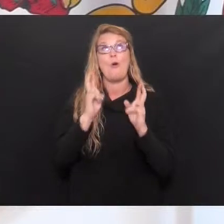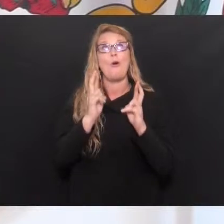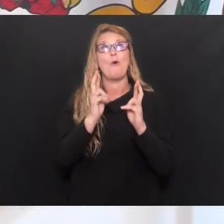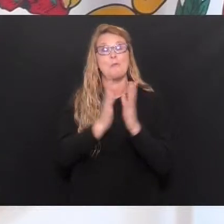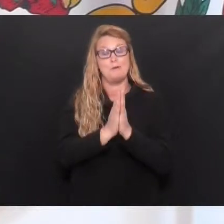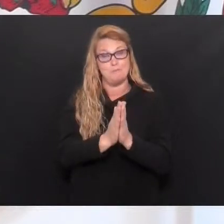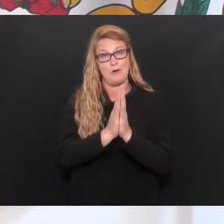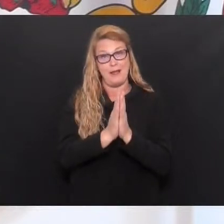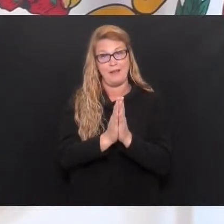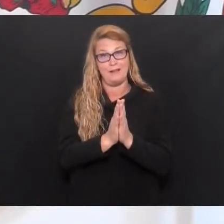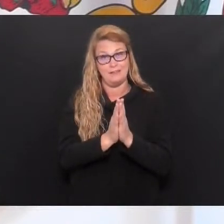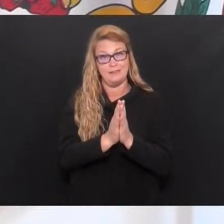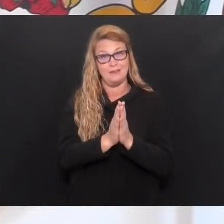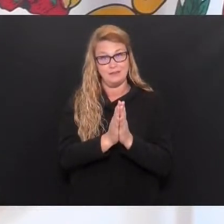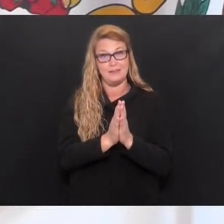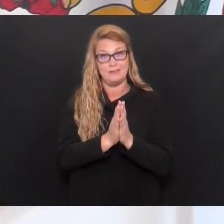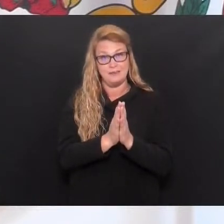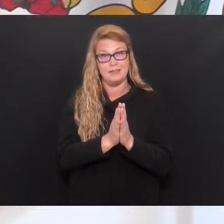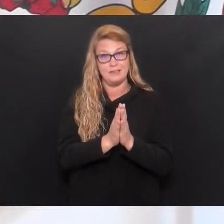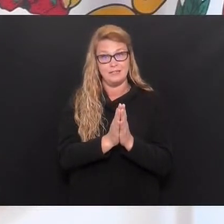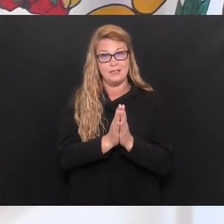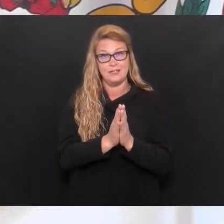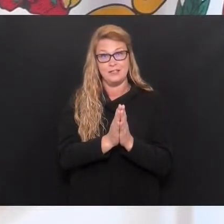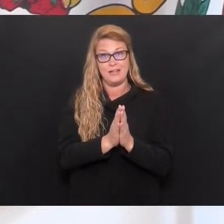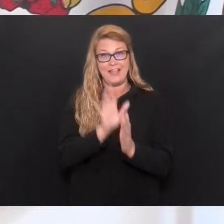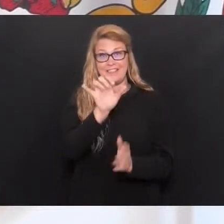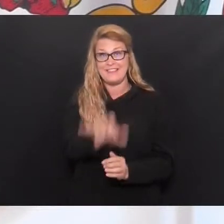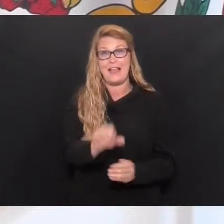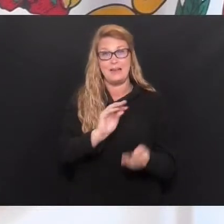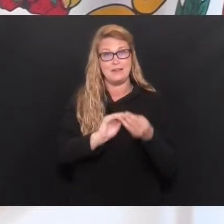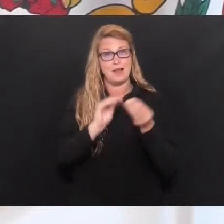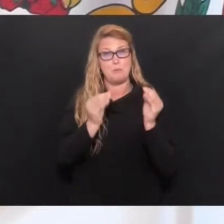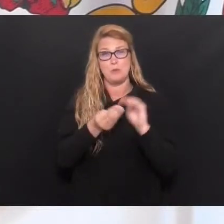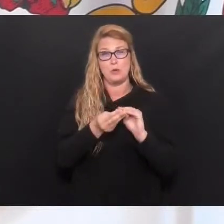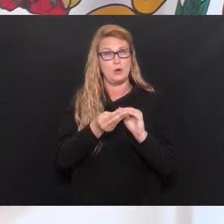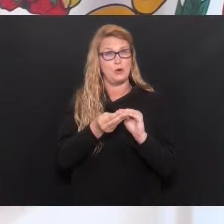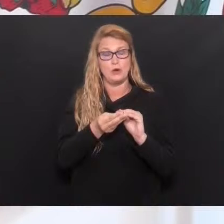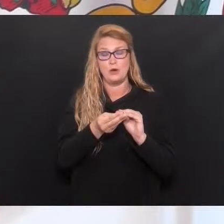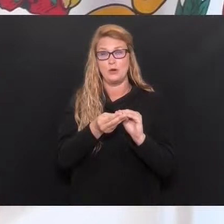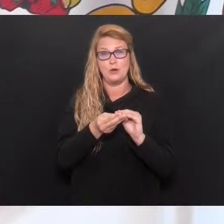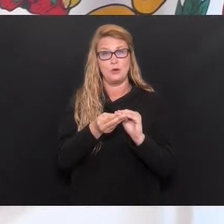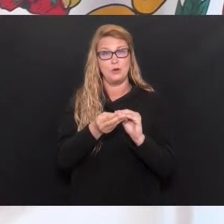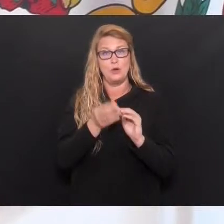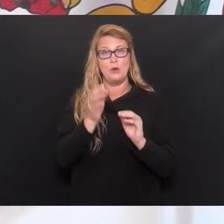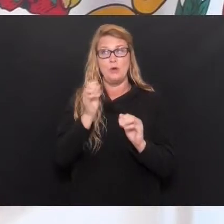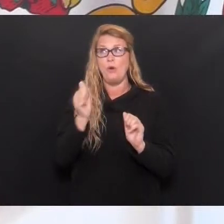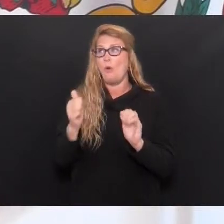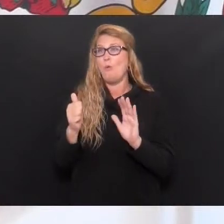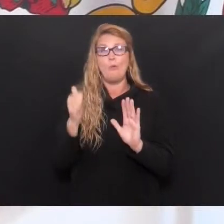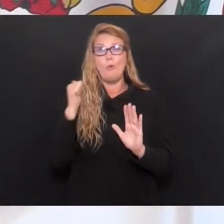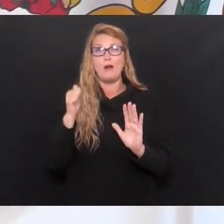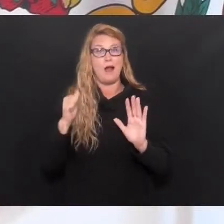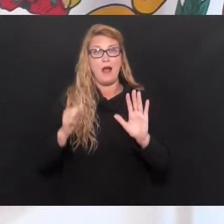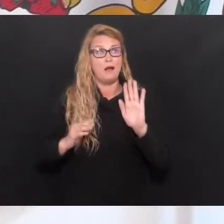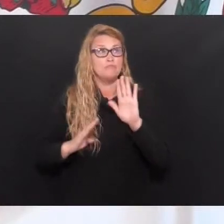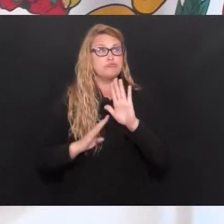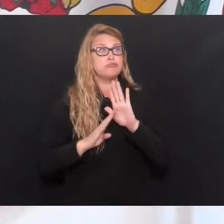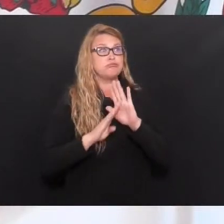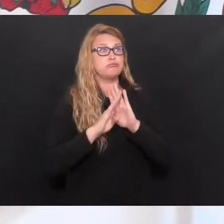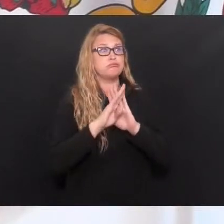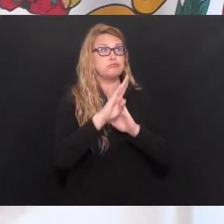in every way that that number won't continue to just escalate and escalate and